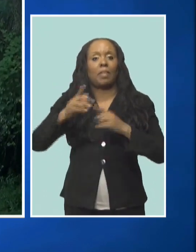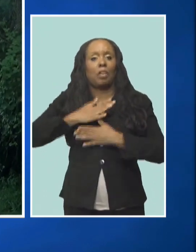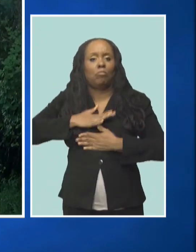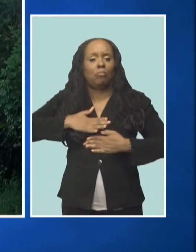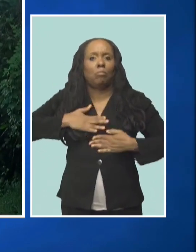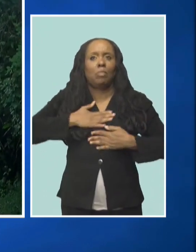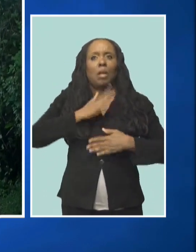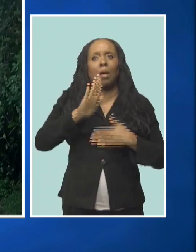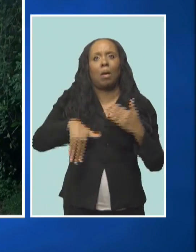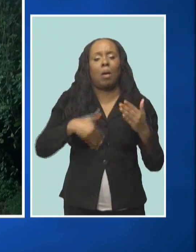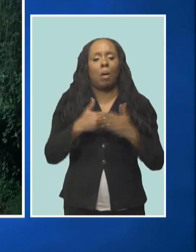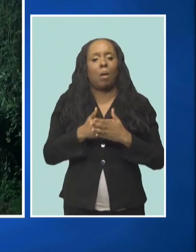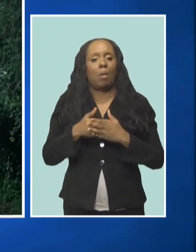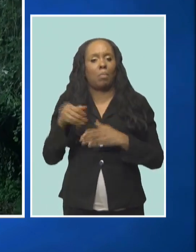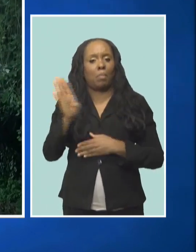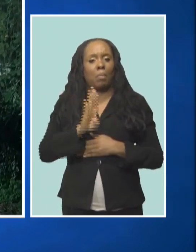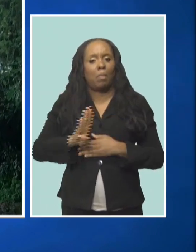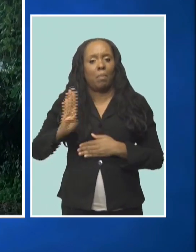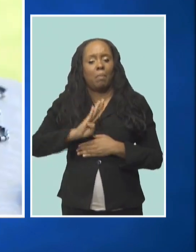all local talent.